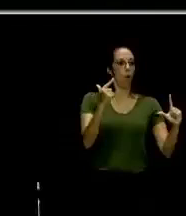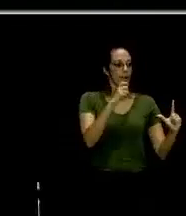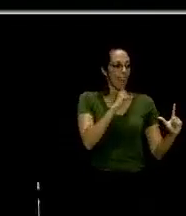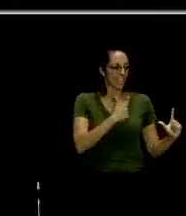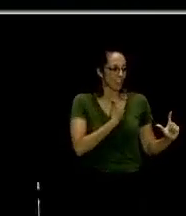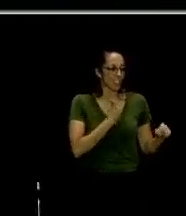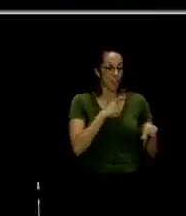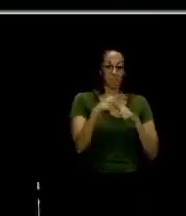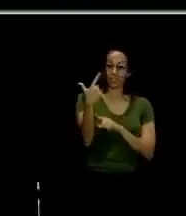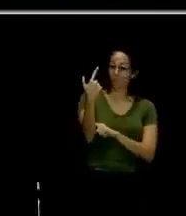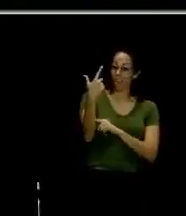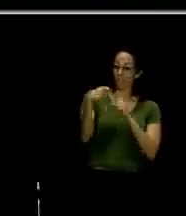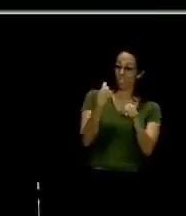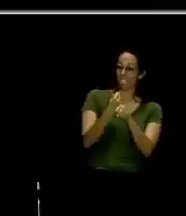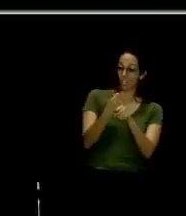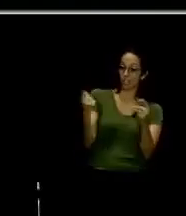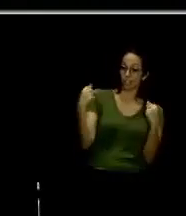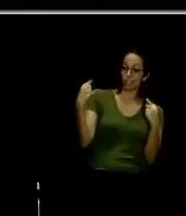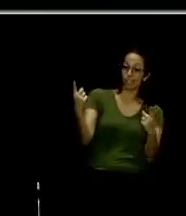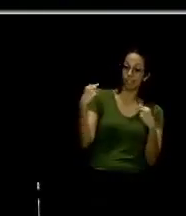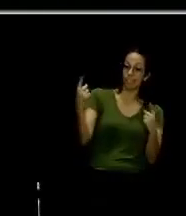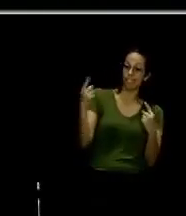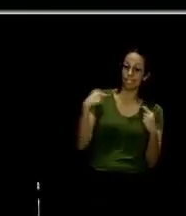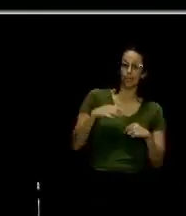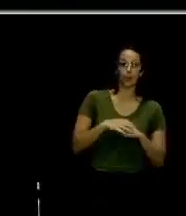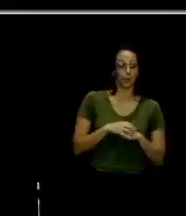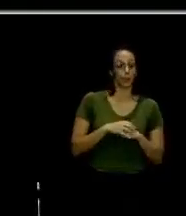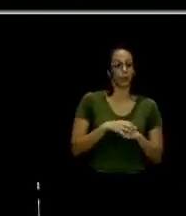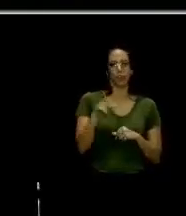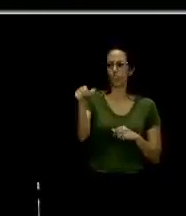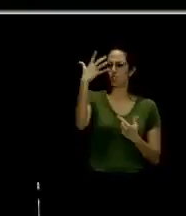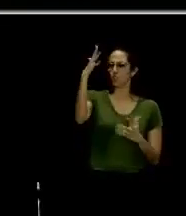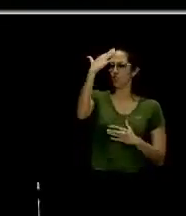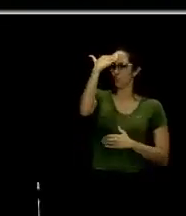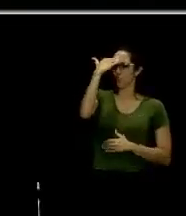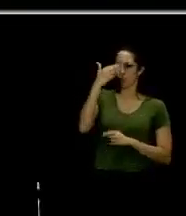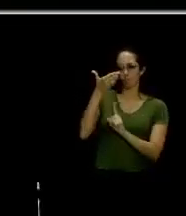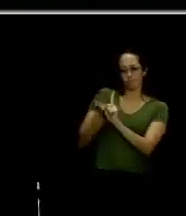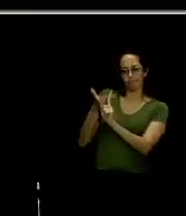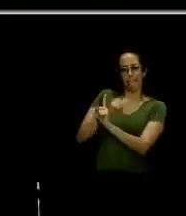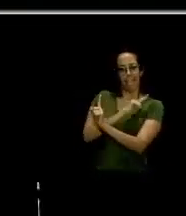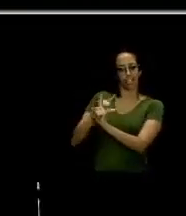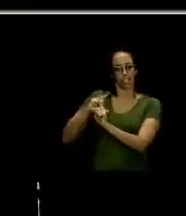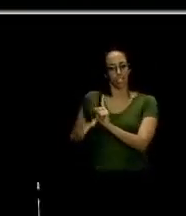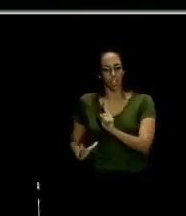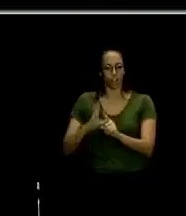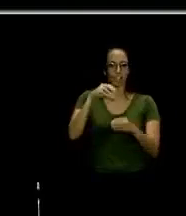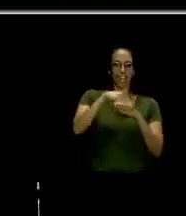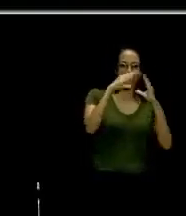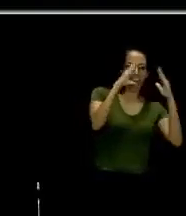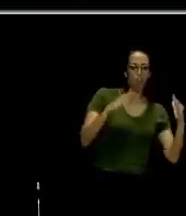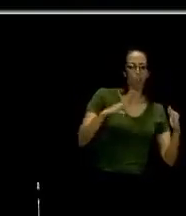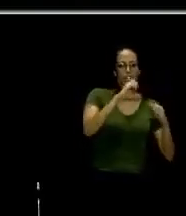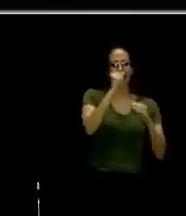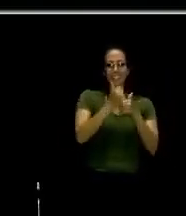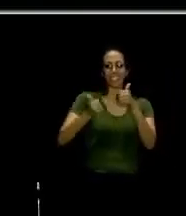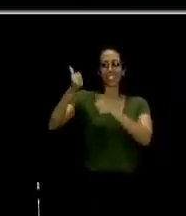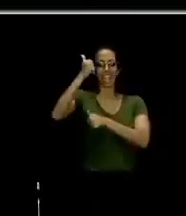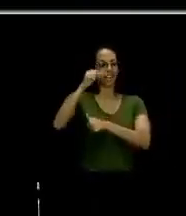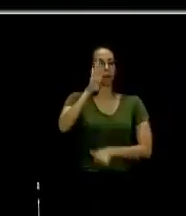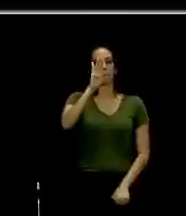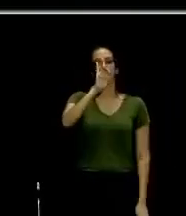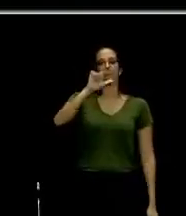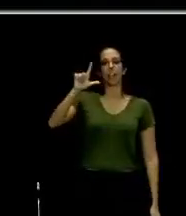But 21 years, folks, you knew him as a legislator, both in the House and the Senate, then Senate President Bill